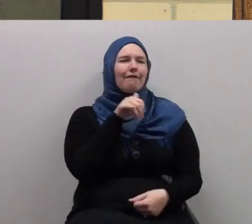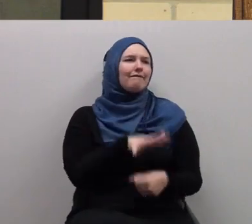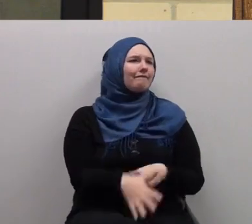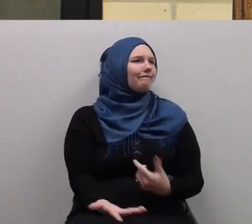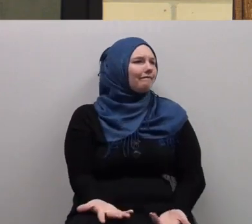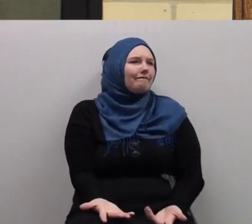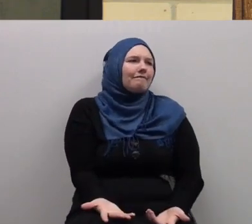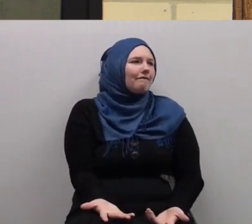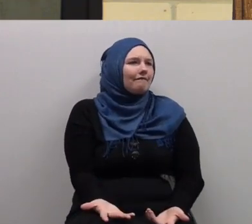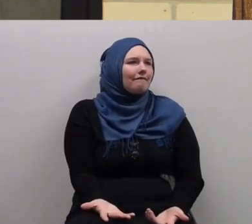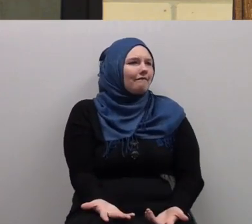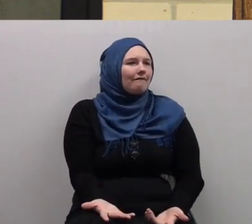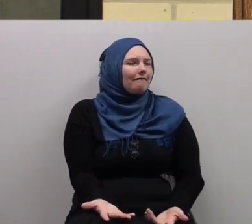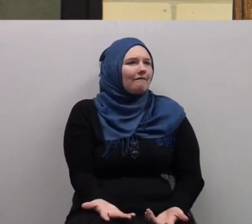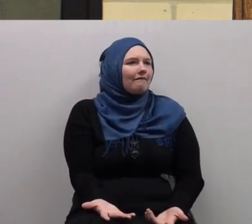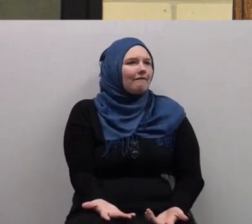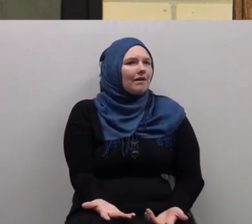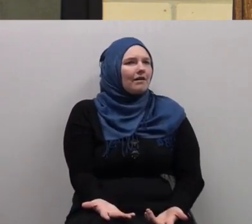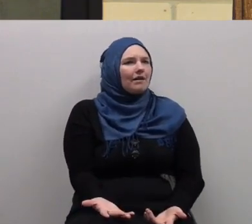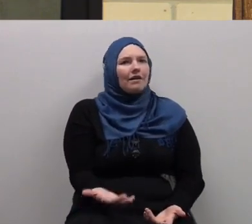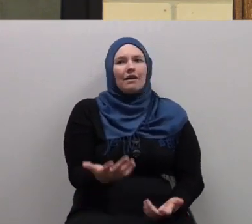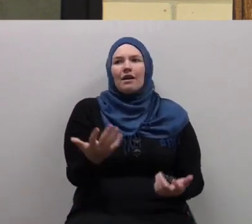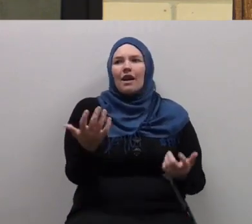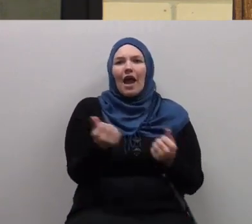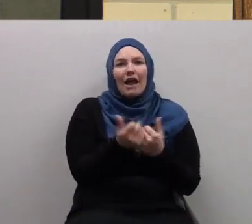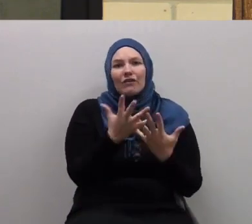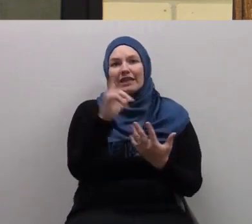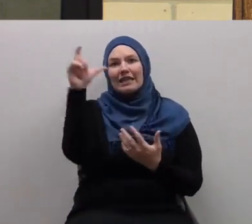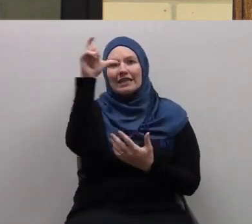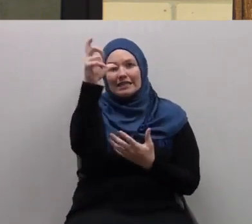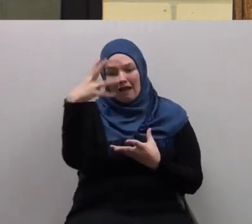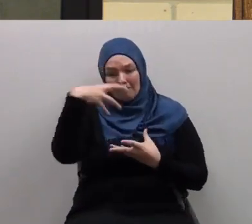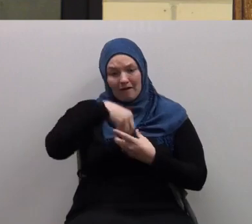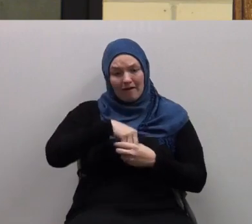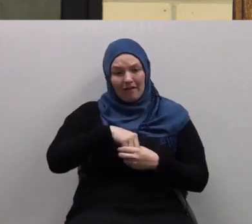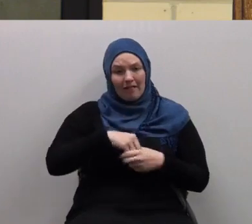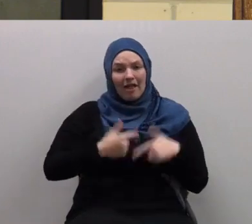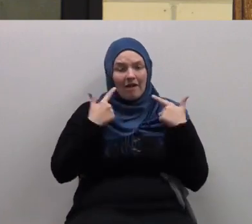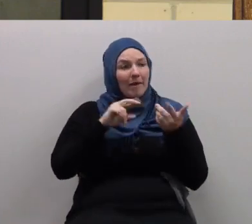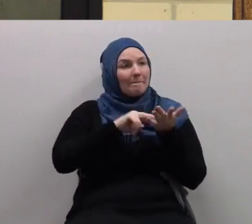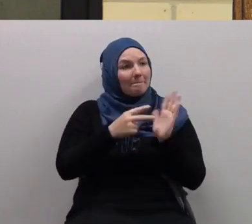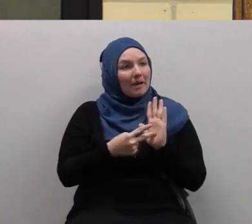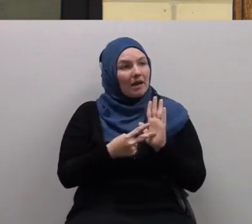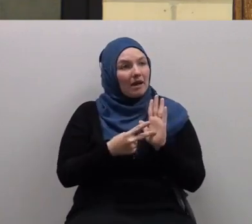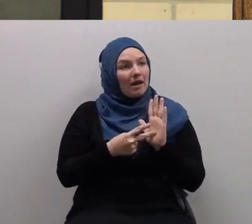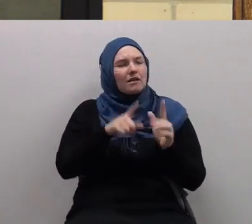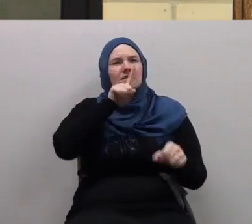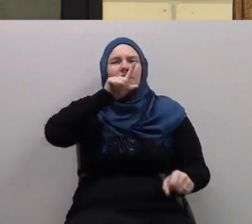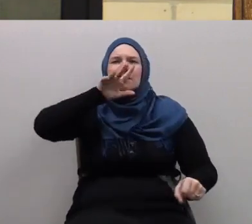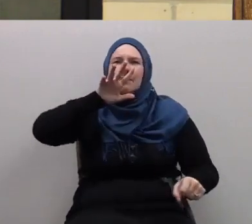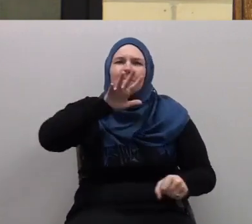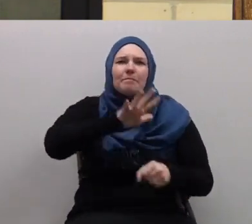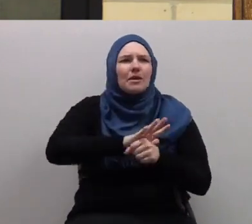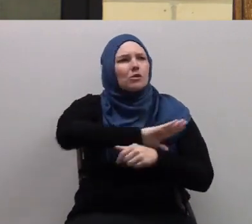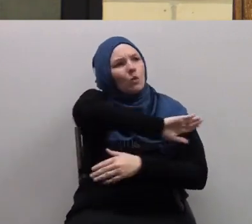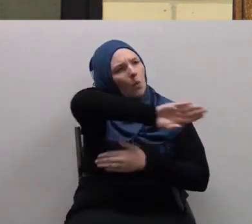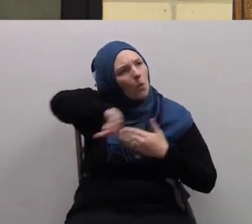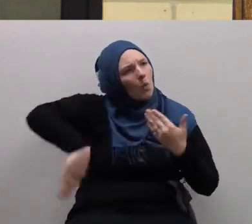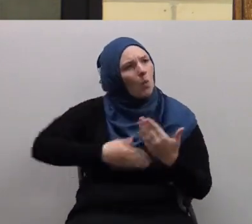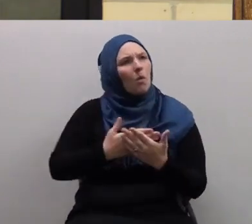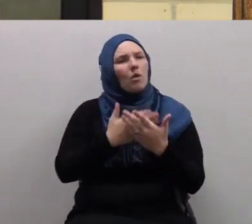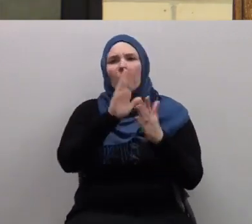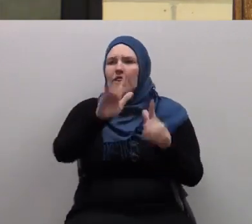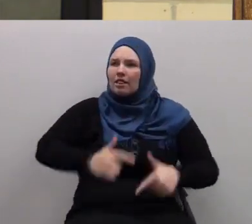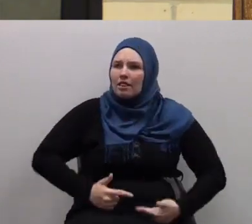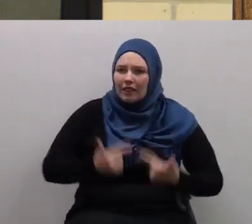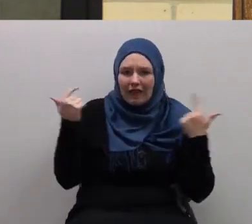it does not do for the rest of what Islam is to submit the whole of your life, the whole of